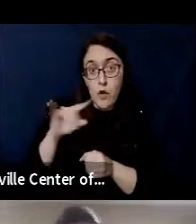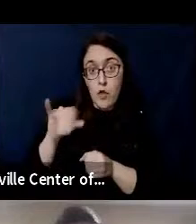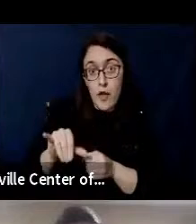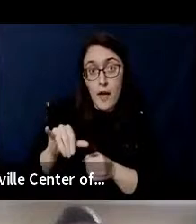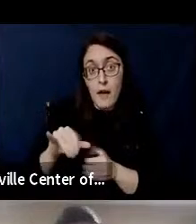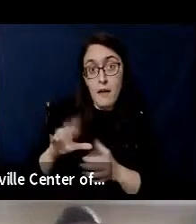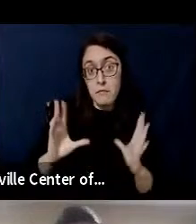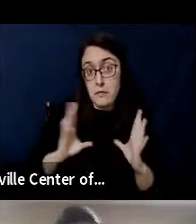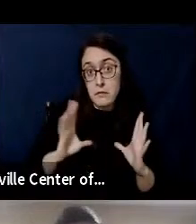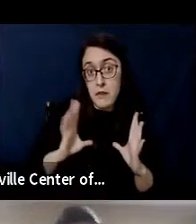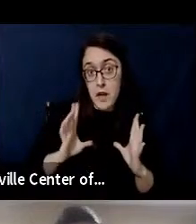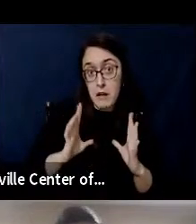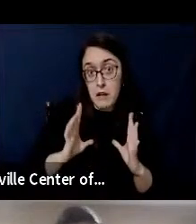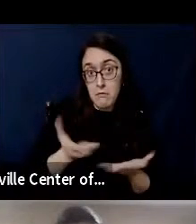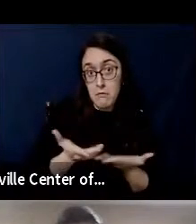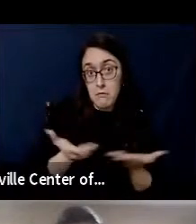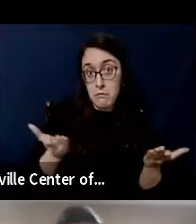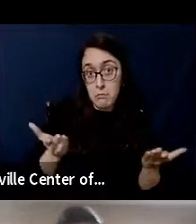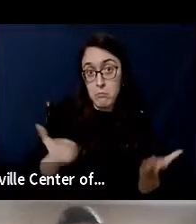do so if you'd like.